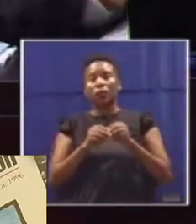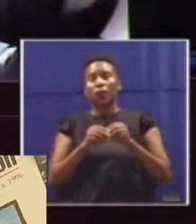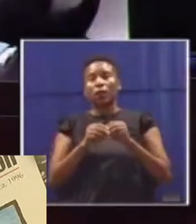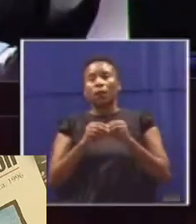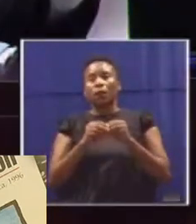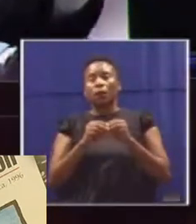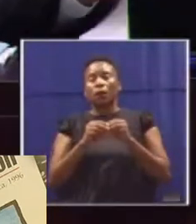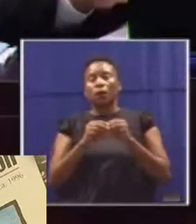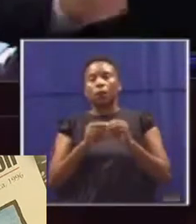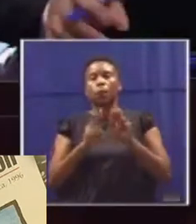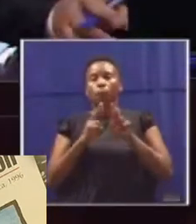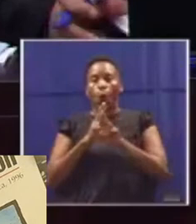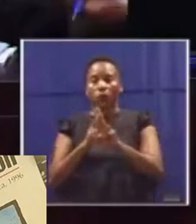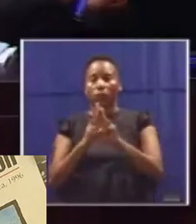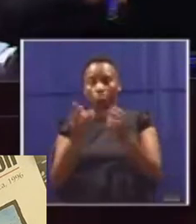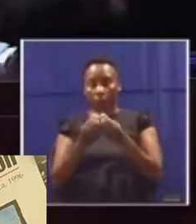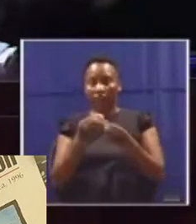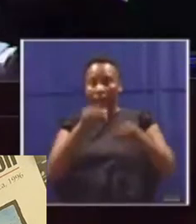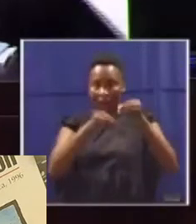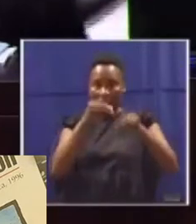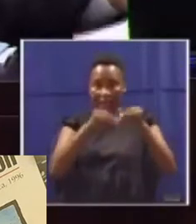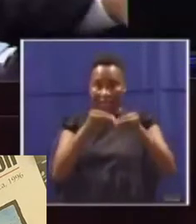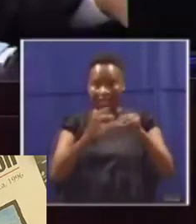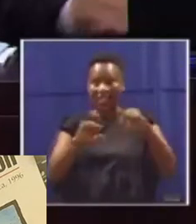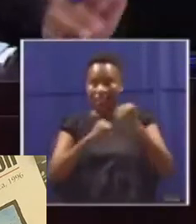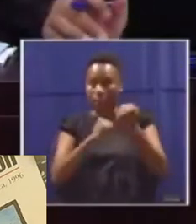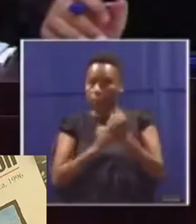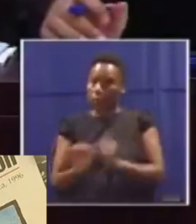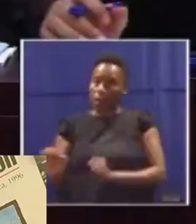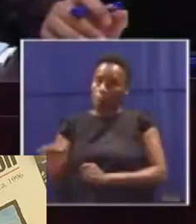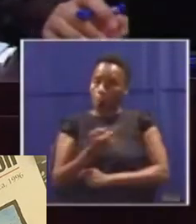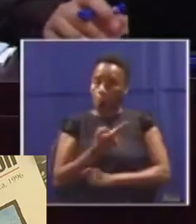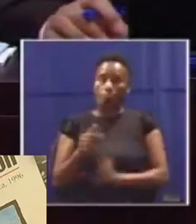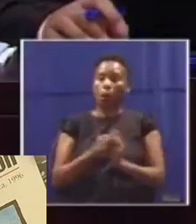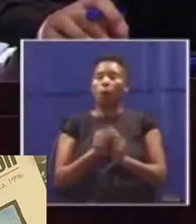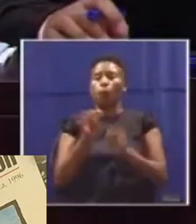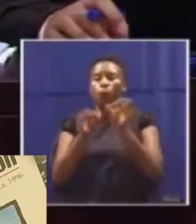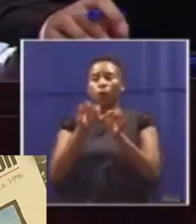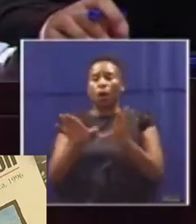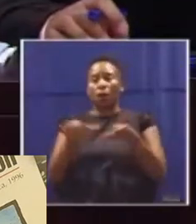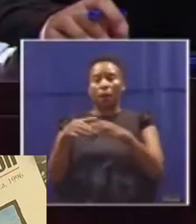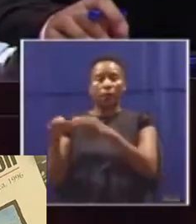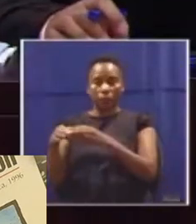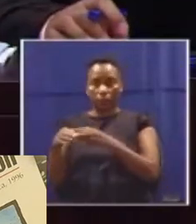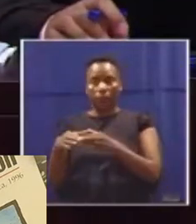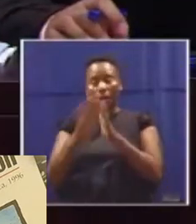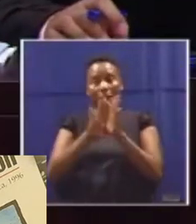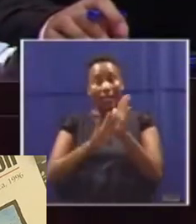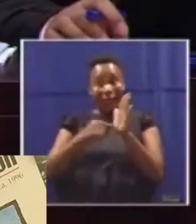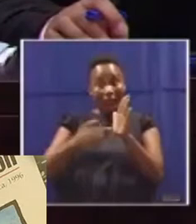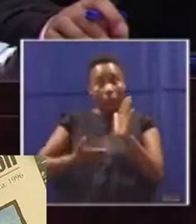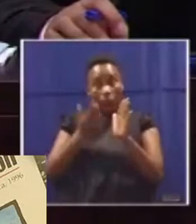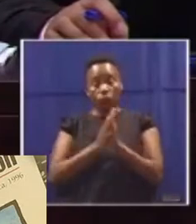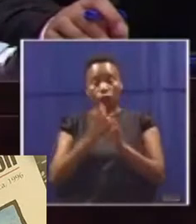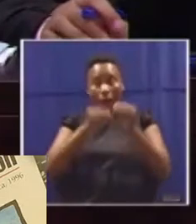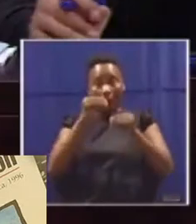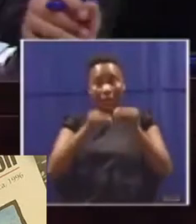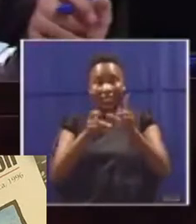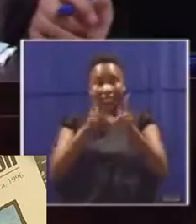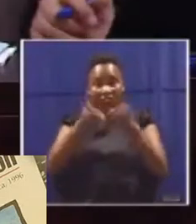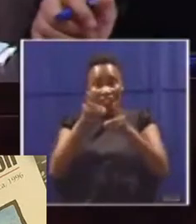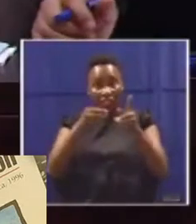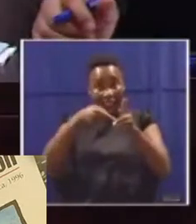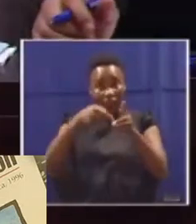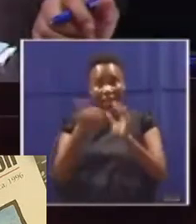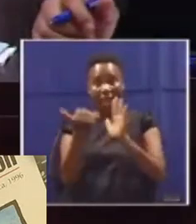Tribunal with amendments, and that was supported by all parties. The bill sought to amend the definition in the Act and